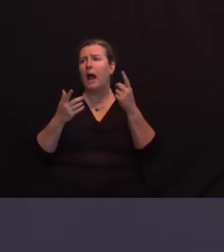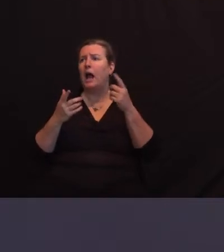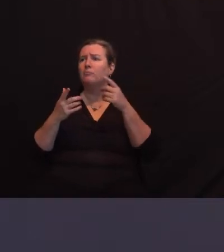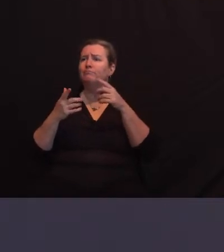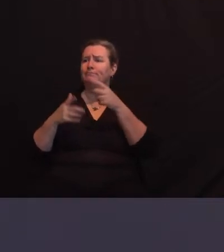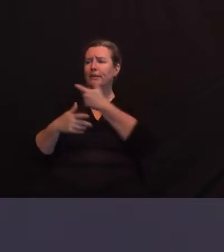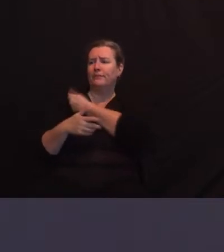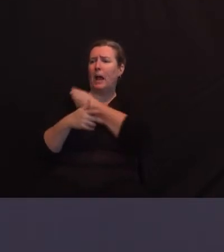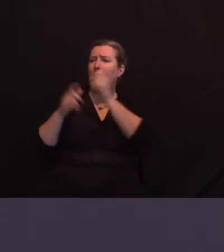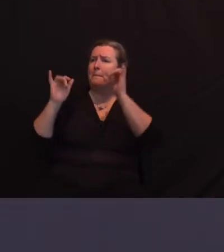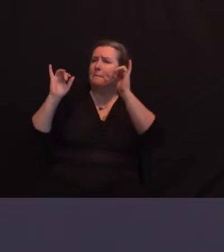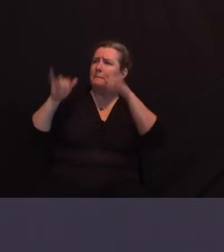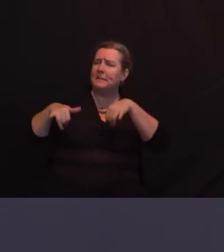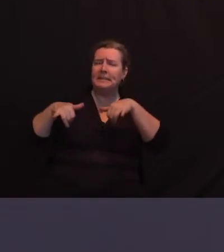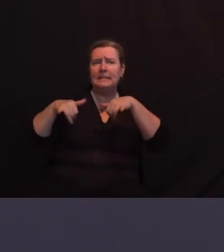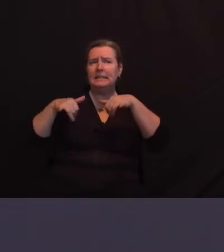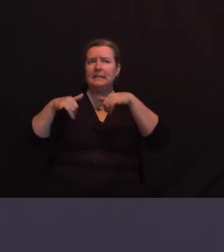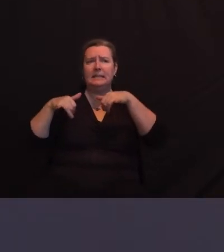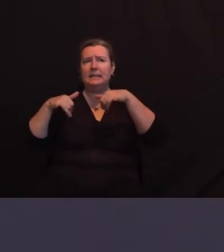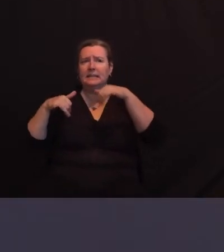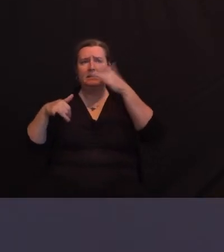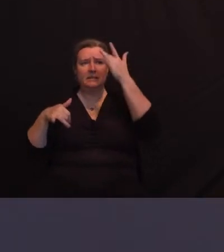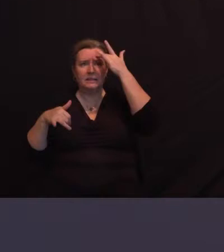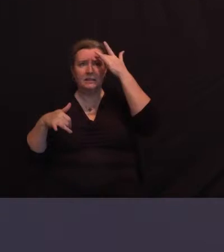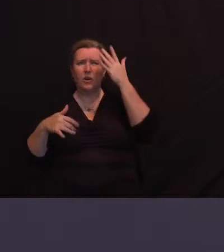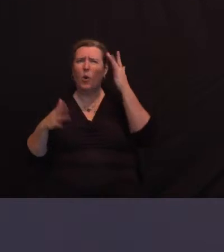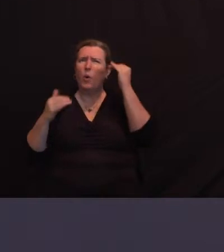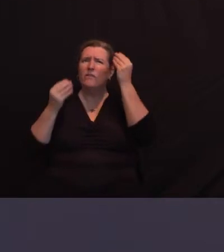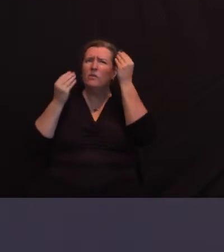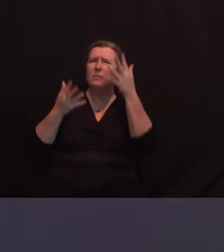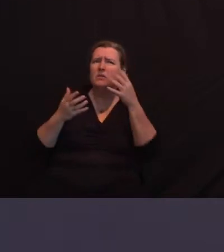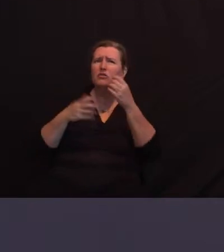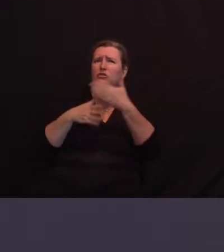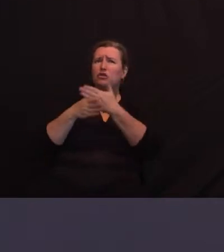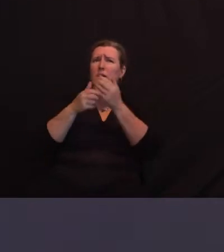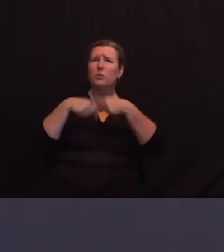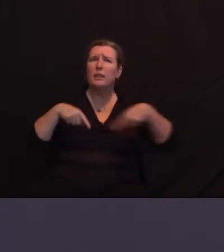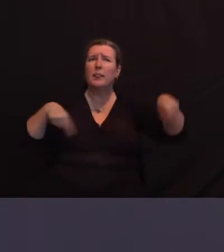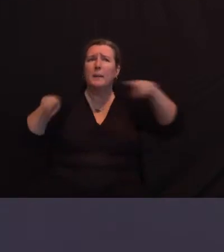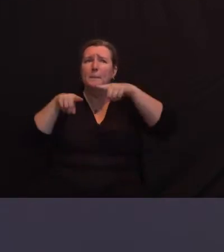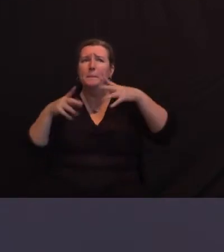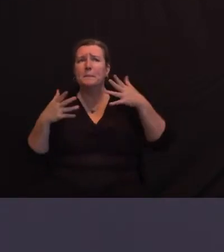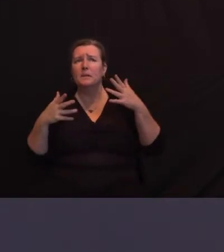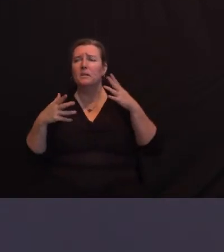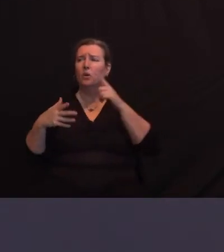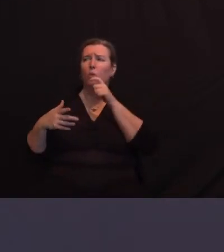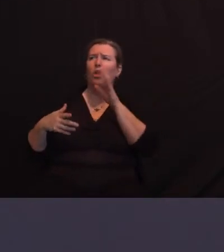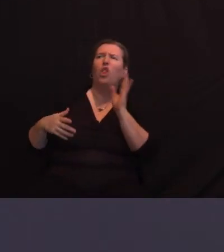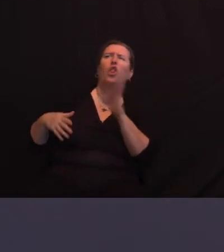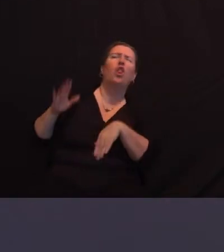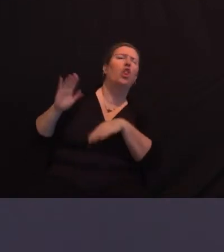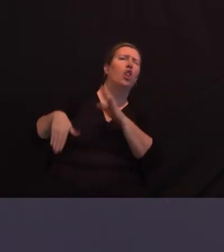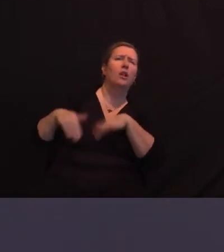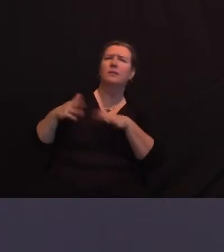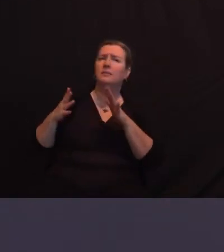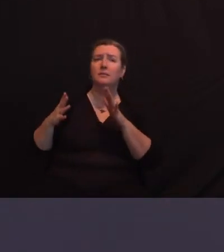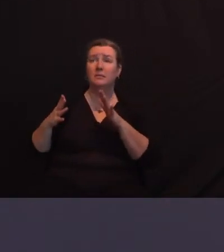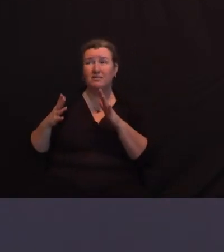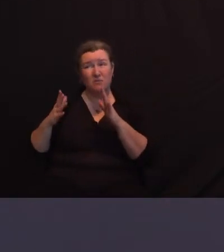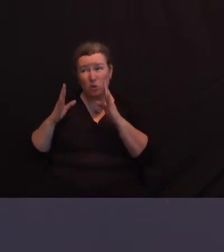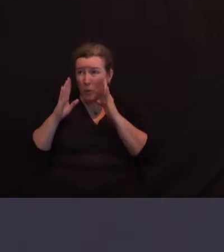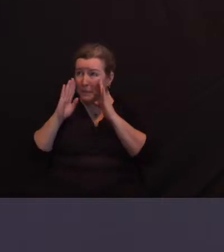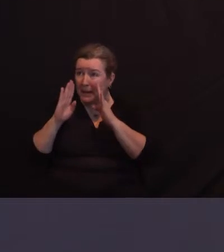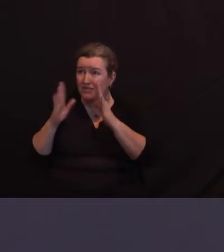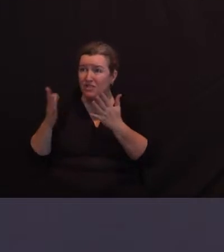now. What do you hope that this information will show to those who normally aren't as engaged in these briefings as we and others